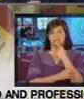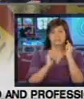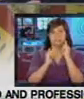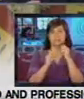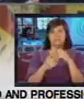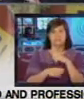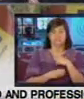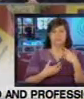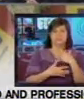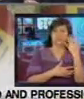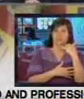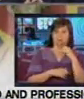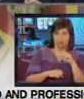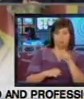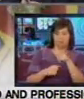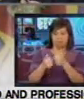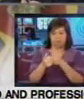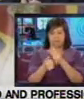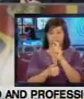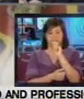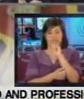afraid to say that before.